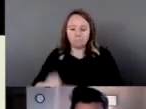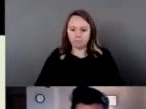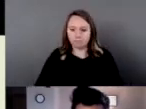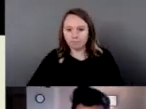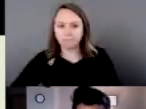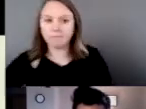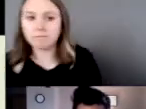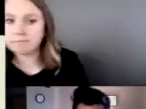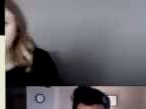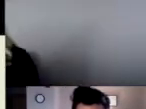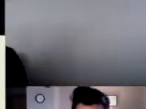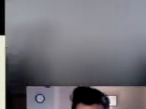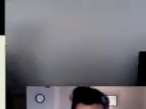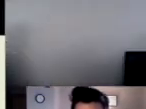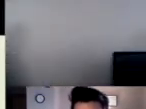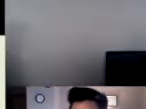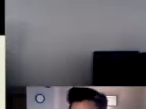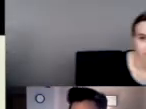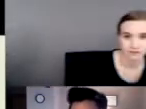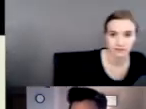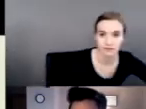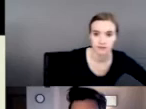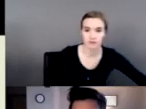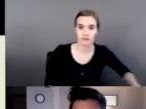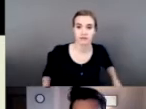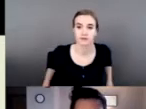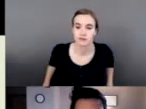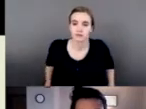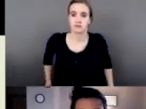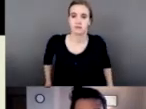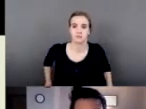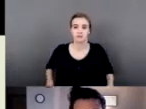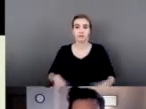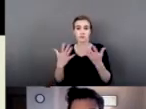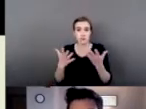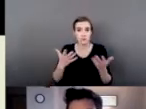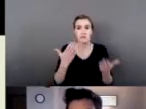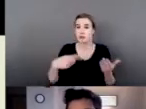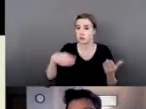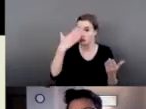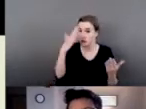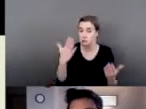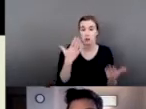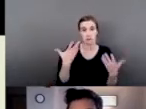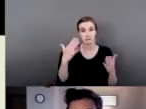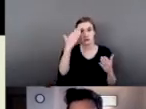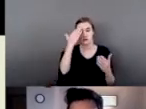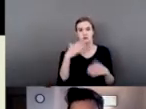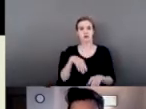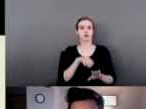All right, so for those of you who don't know, and for many of you that probably do know, Native Americans have the